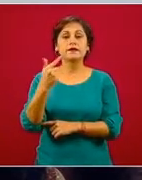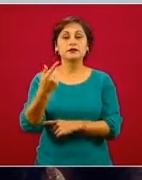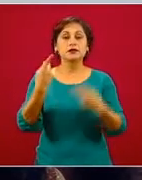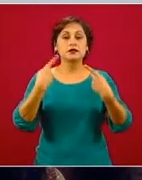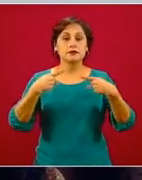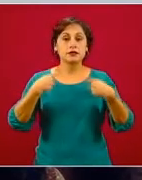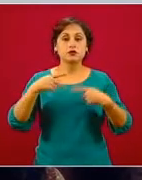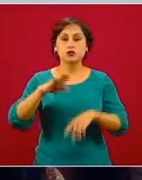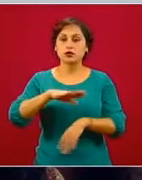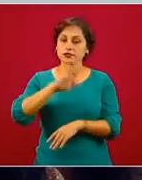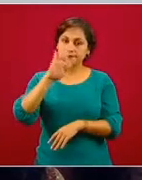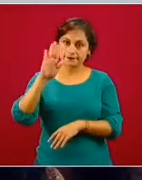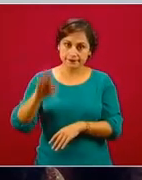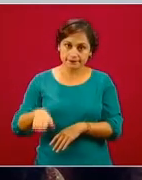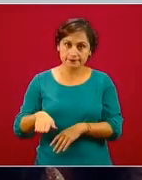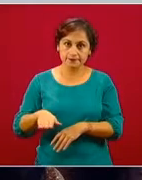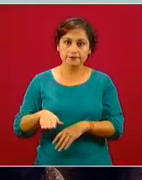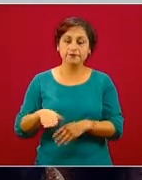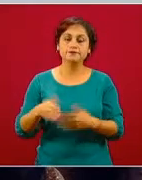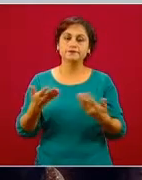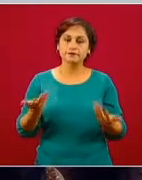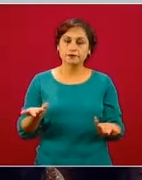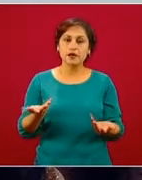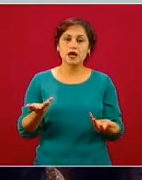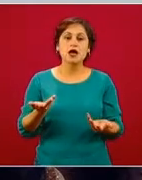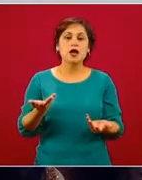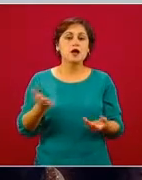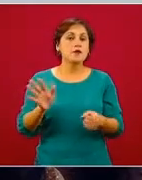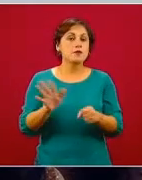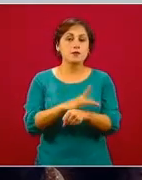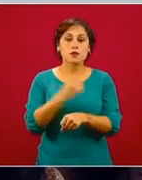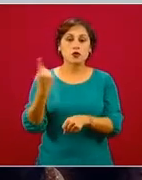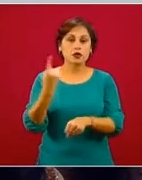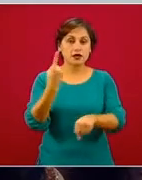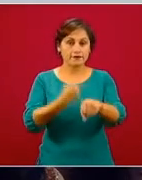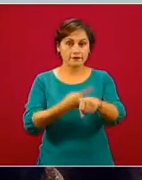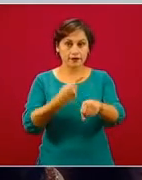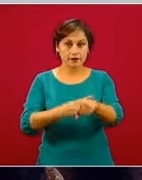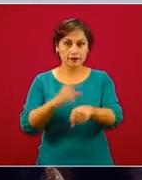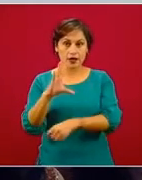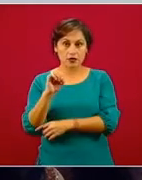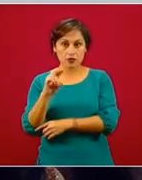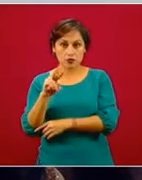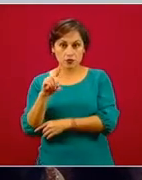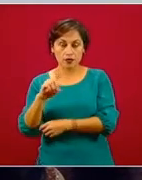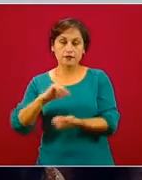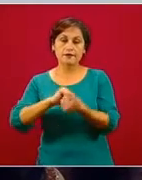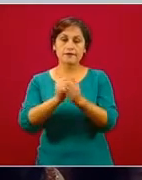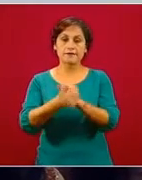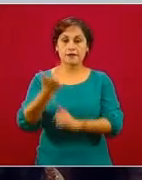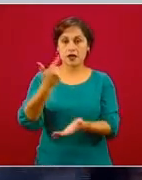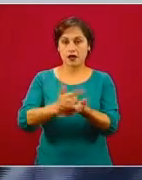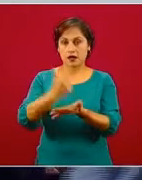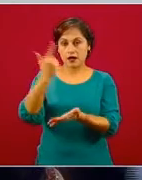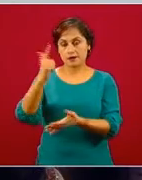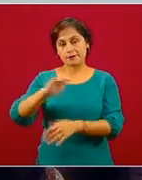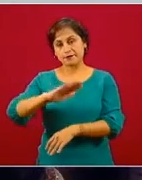Unfortunately, 5,177 people have lost their lives due to complications from COVID-19.